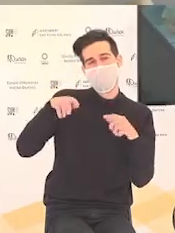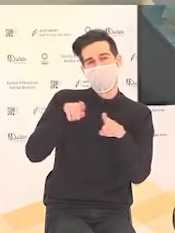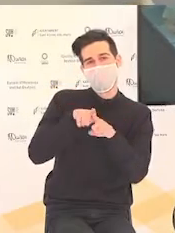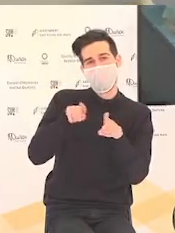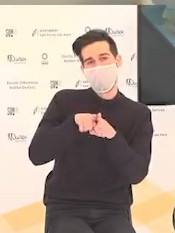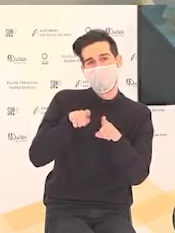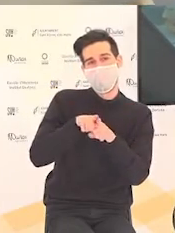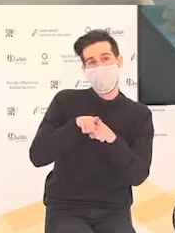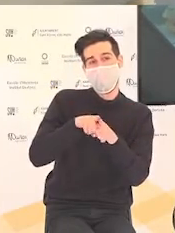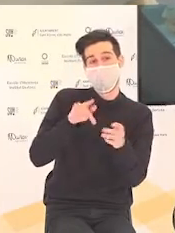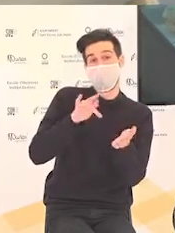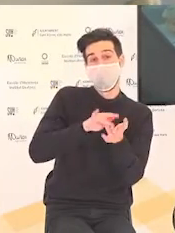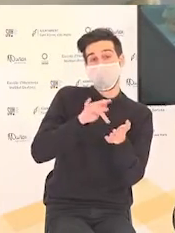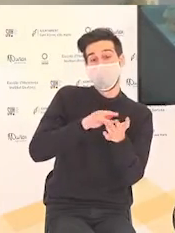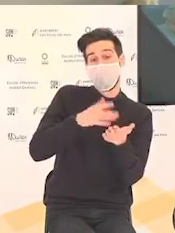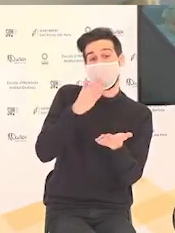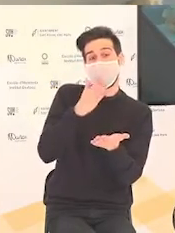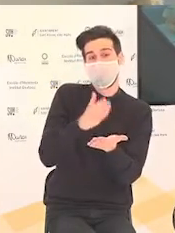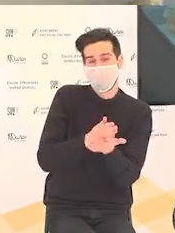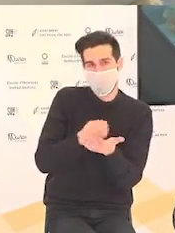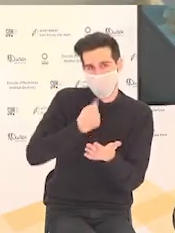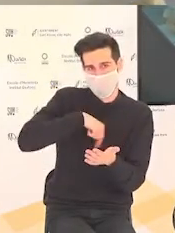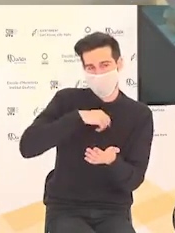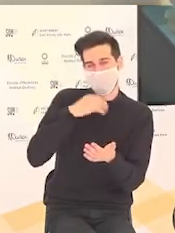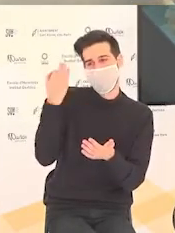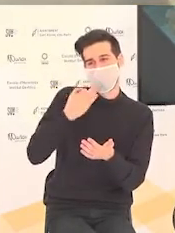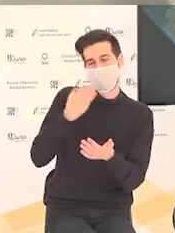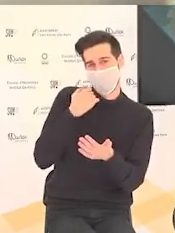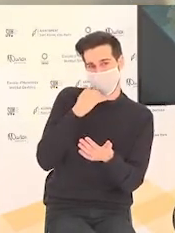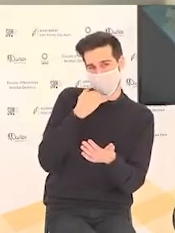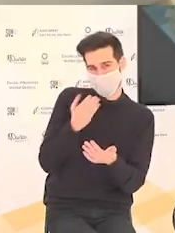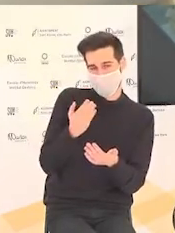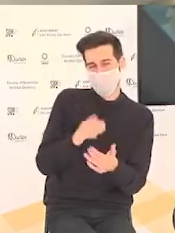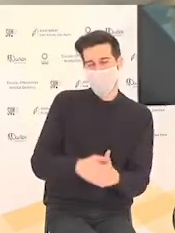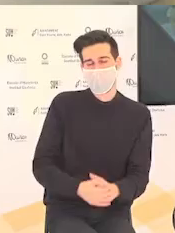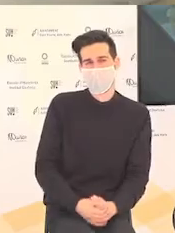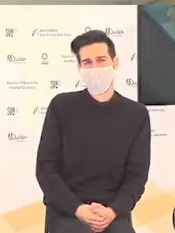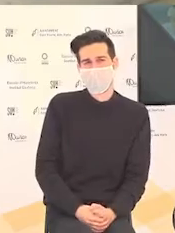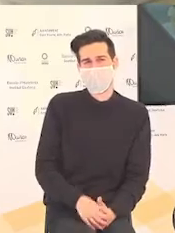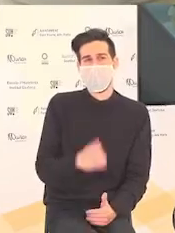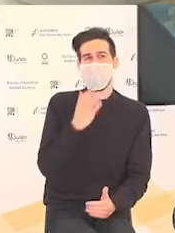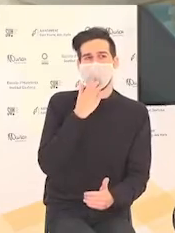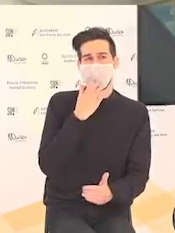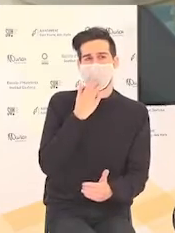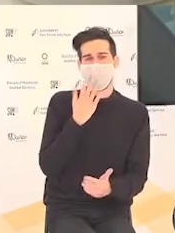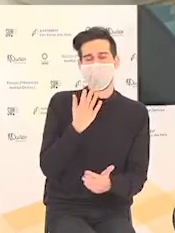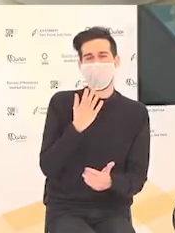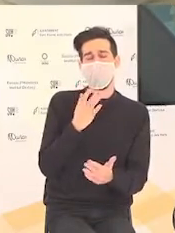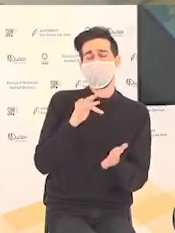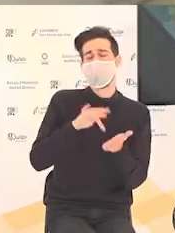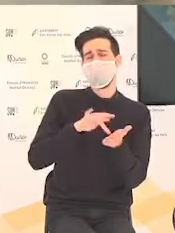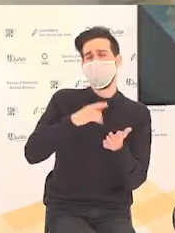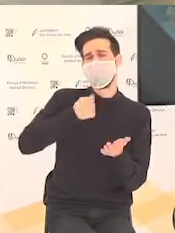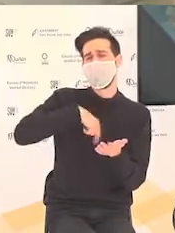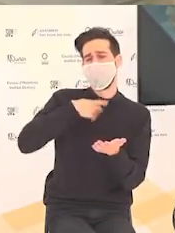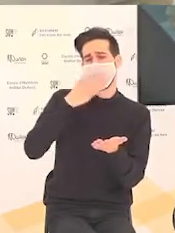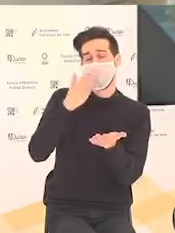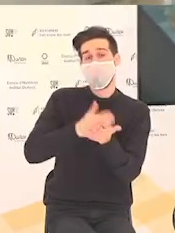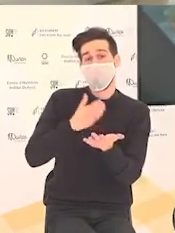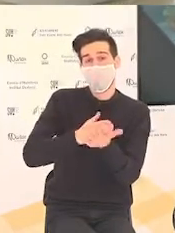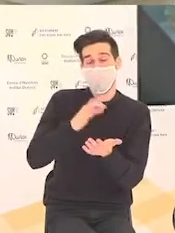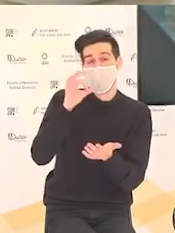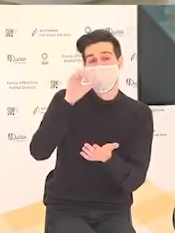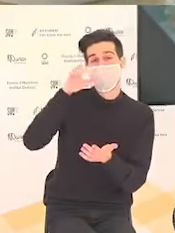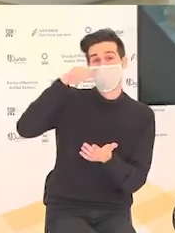parar. To know when to stop when it comes to the passion fruit. Tenemos que saber cuándo parar en la aplicación de las semillas de fruta de